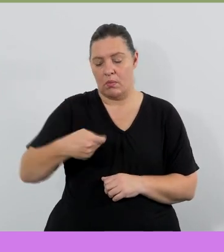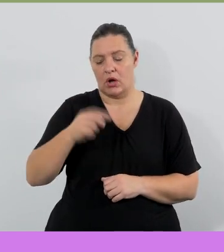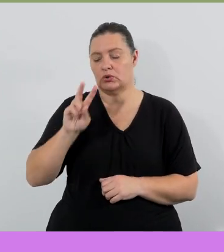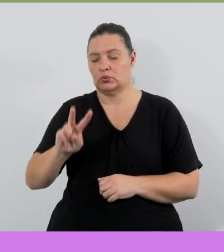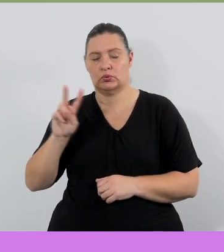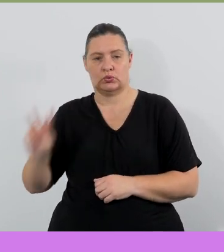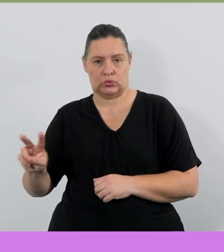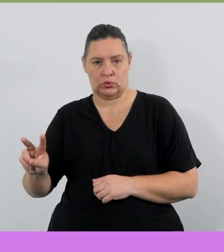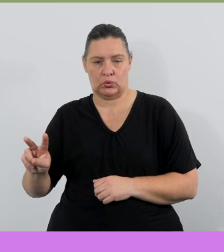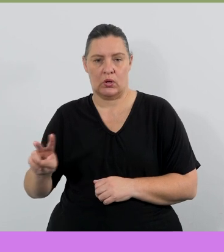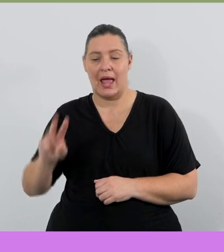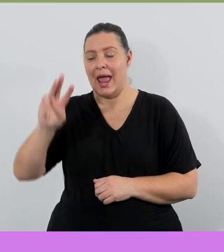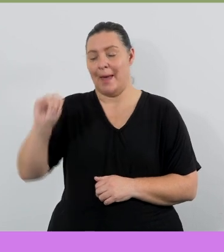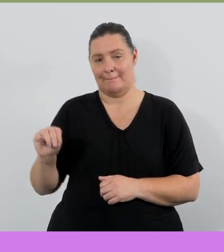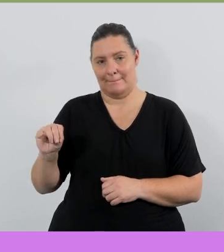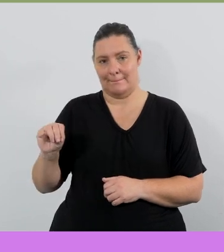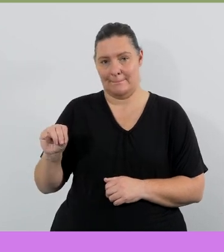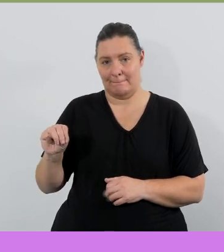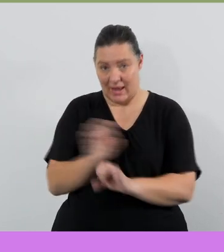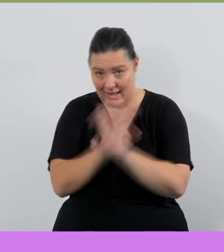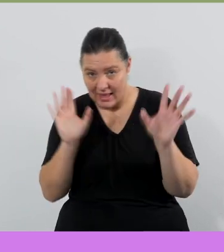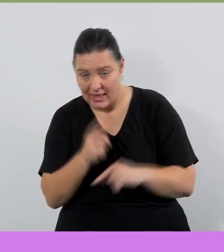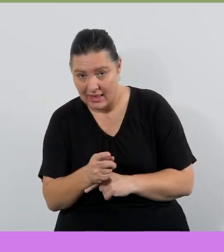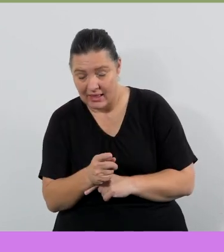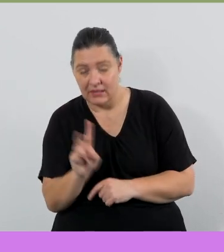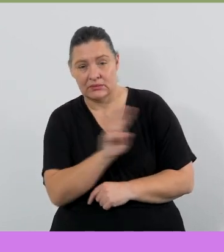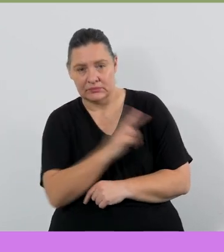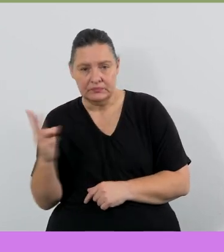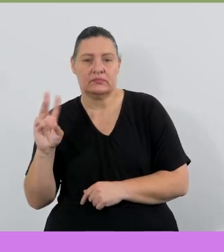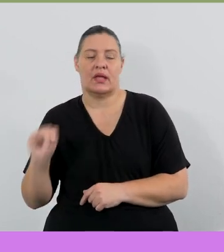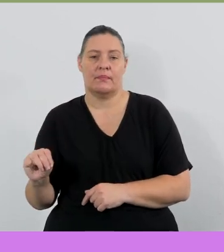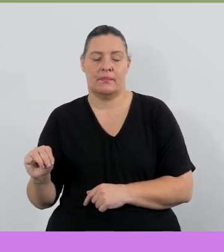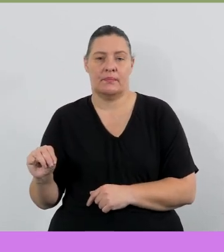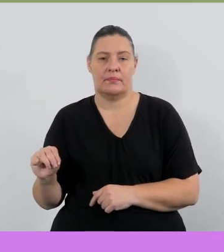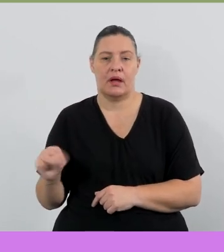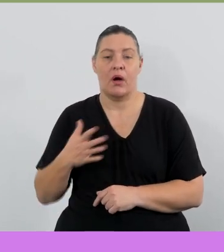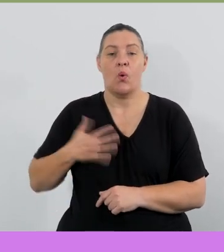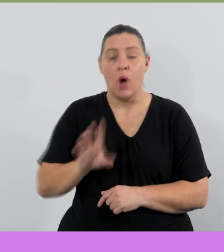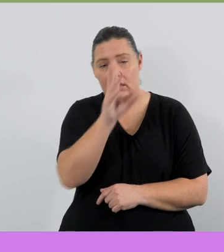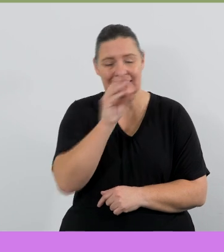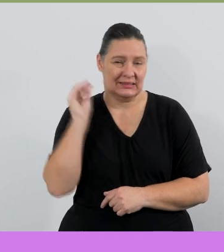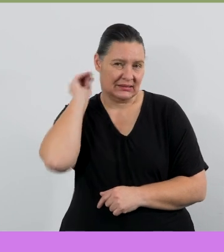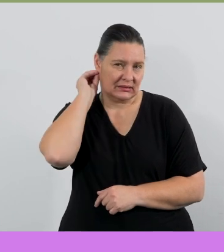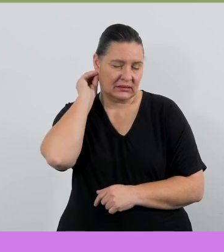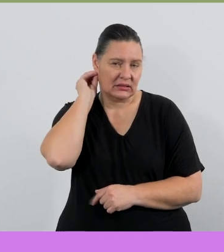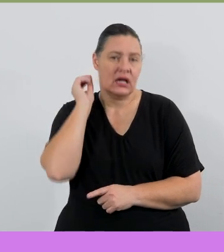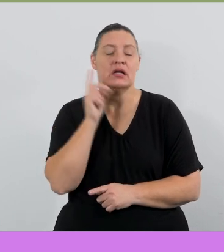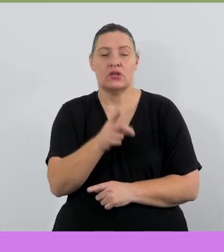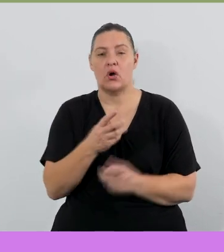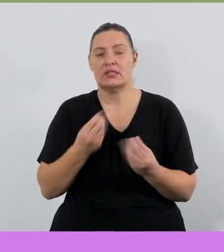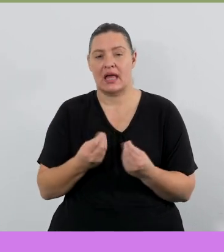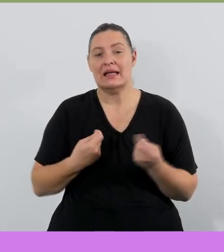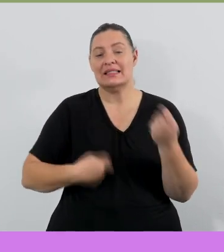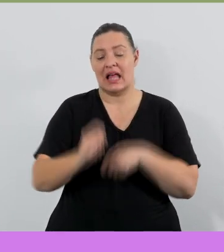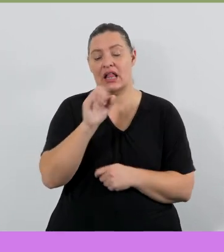8,690,22, and now that's in meters. Are we clear on that? So I converted to meters. But I want you to note, remember they are selling it